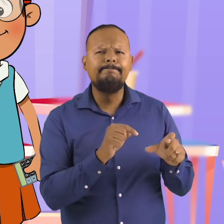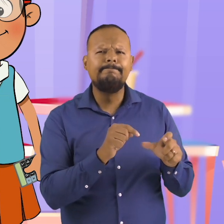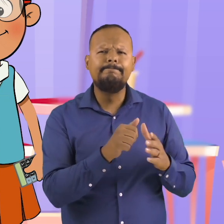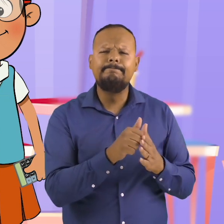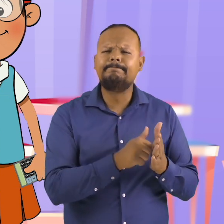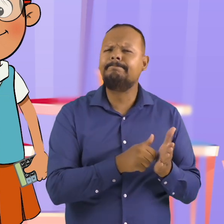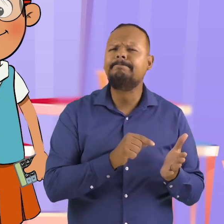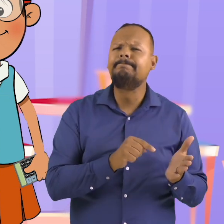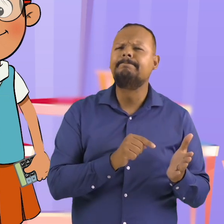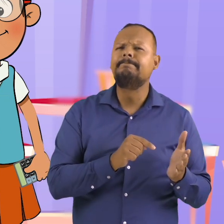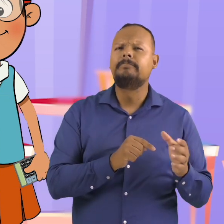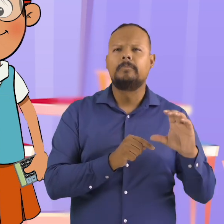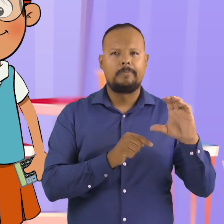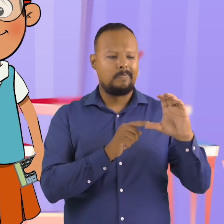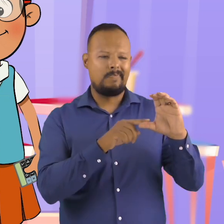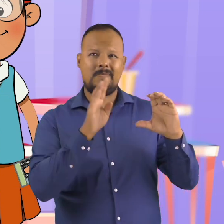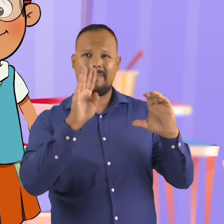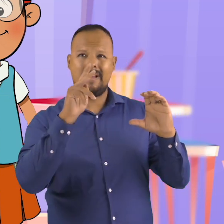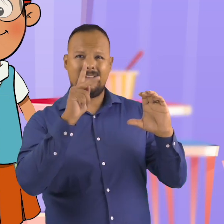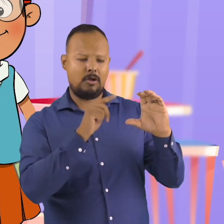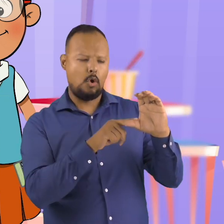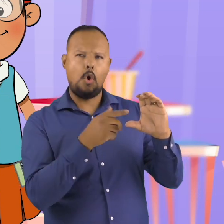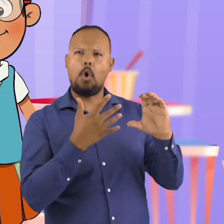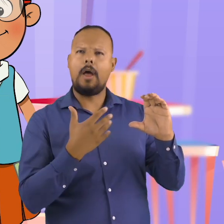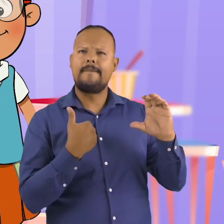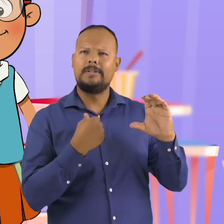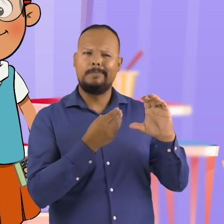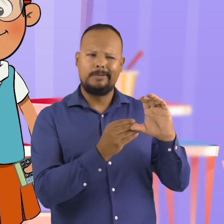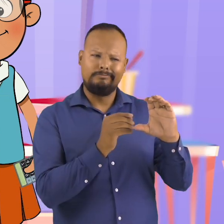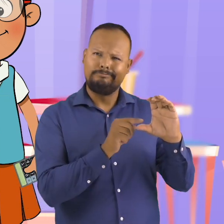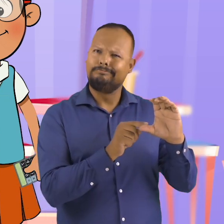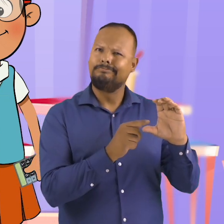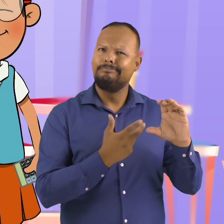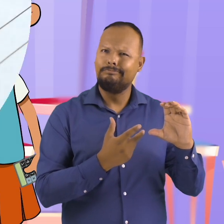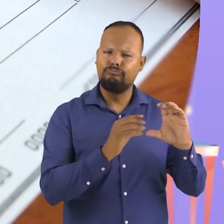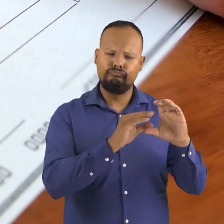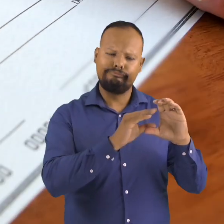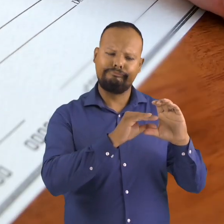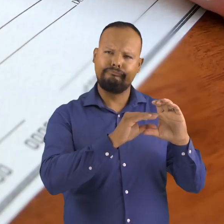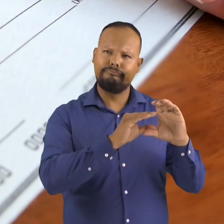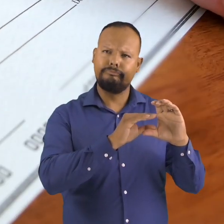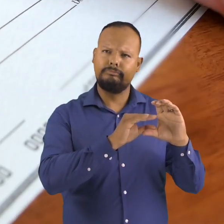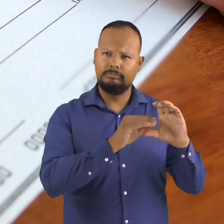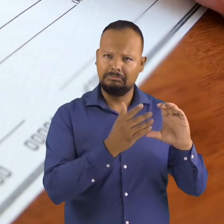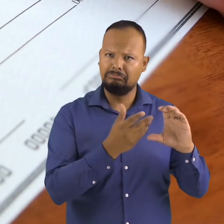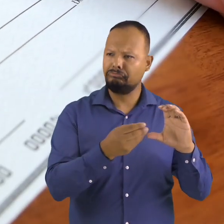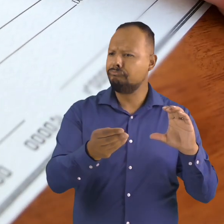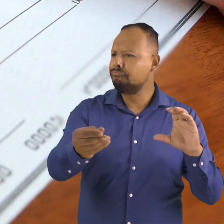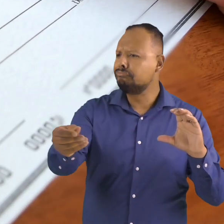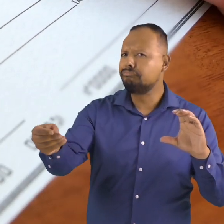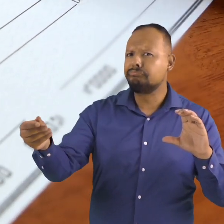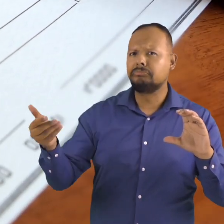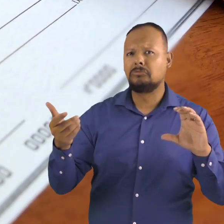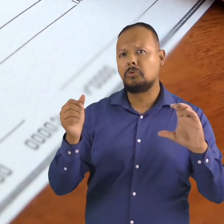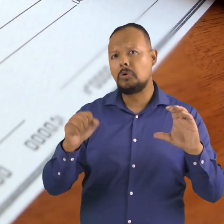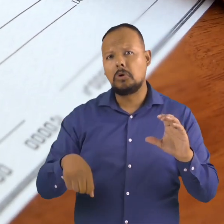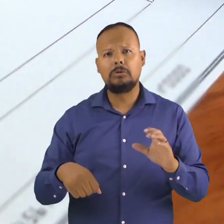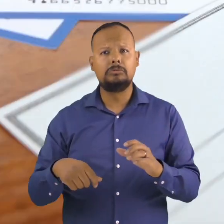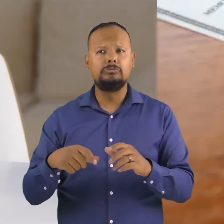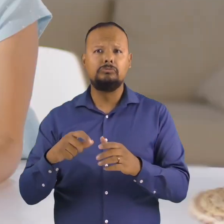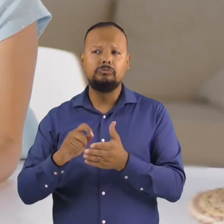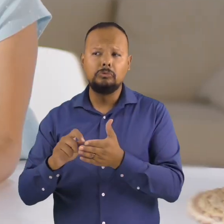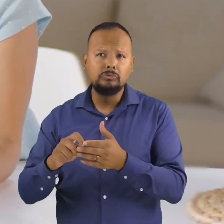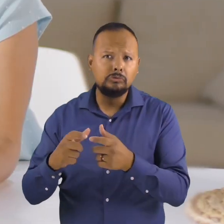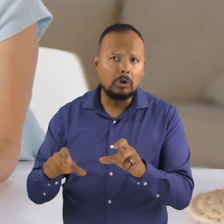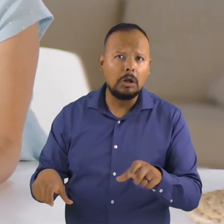you can use to pay for things using money you already have in the bank. To spend this money, you can write a check